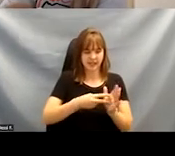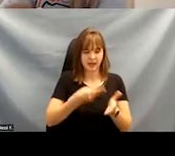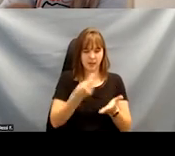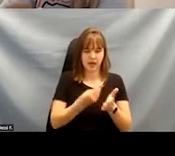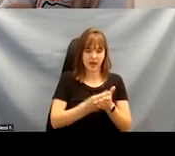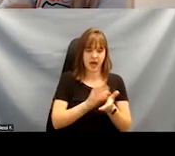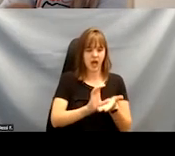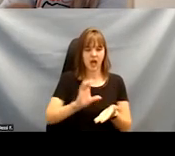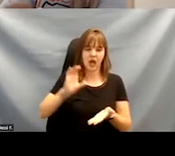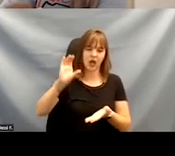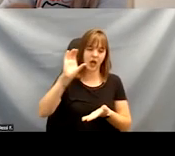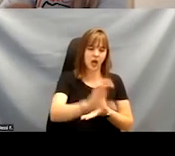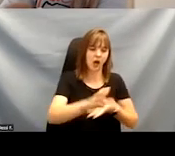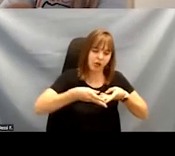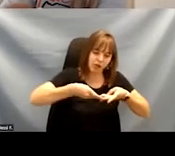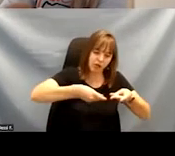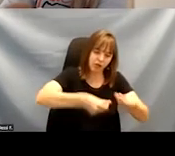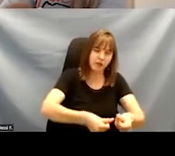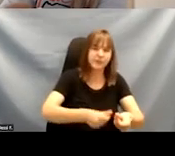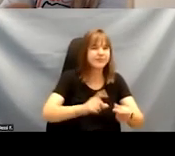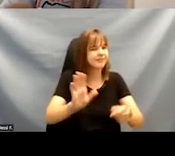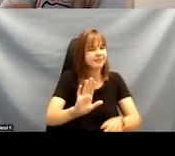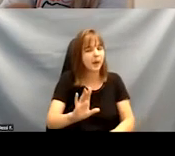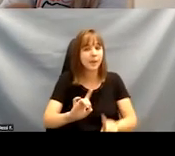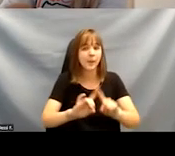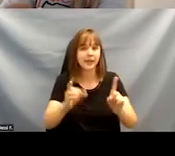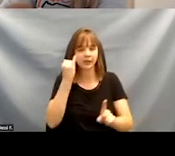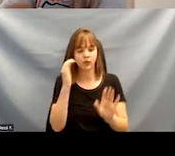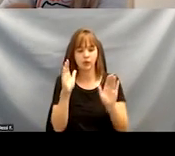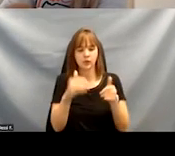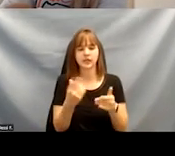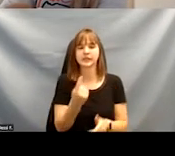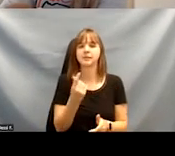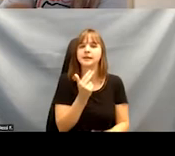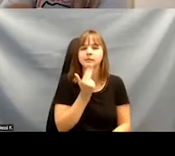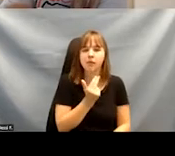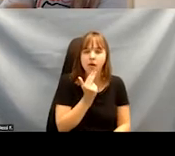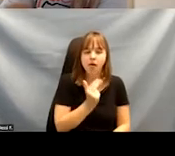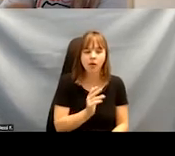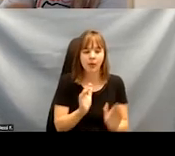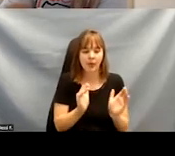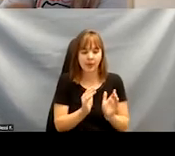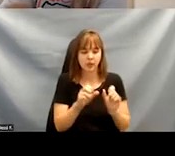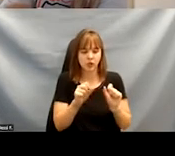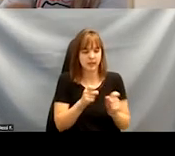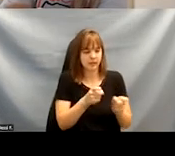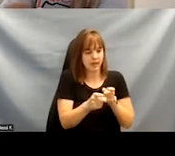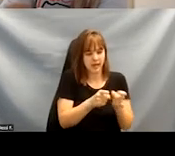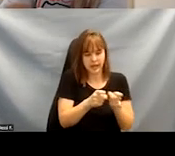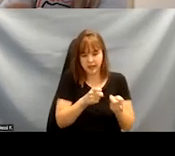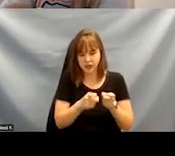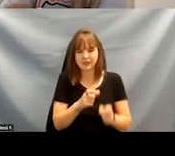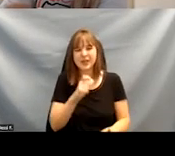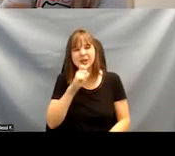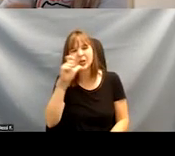if you focus on kind of being more agile and starting with something little first, you don't need like